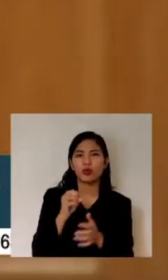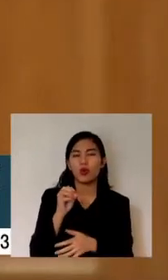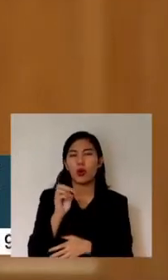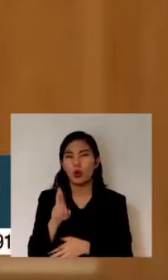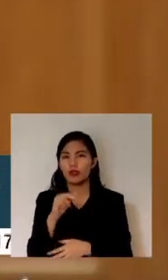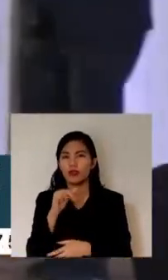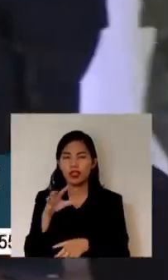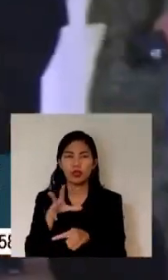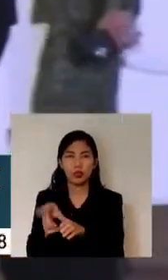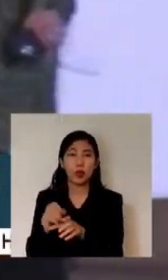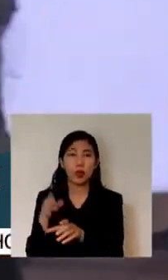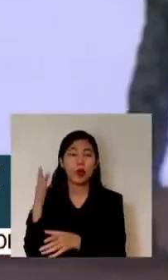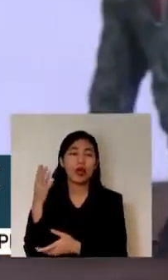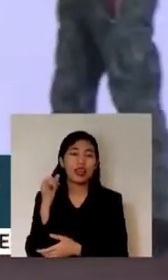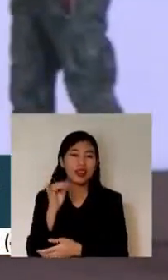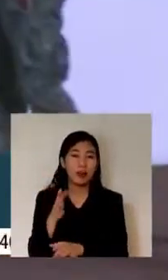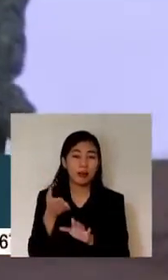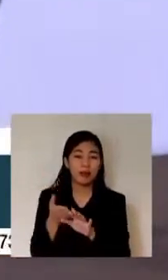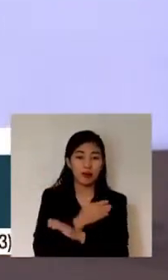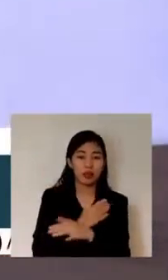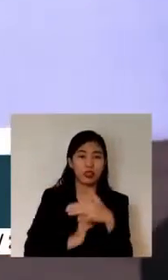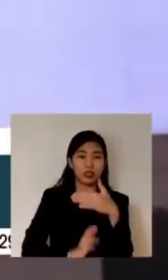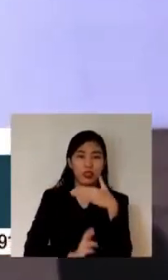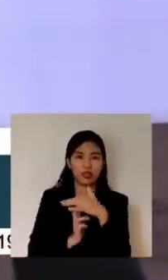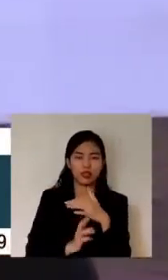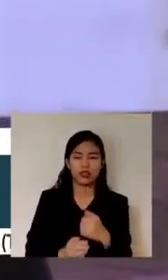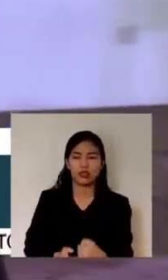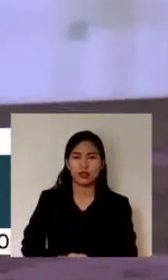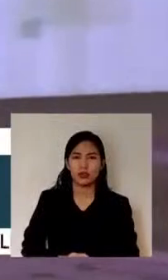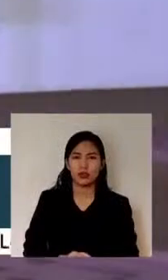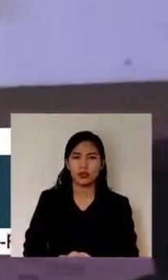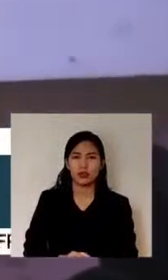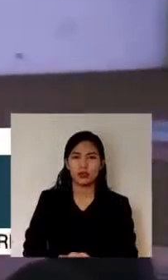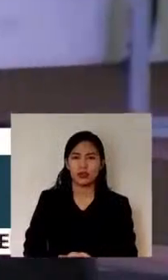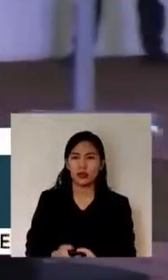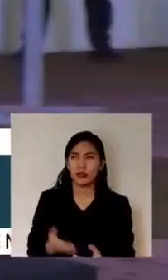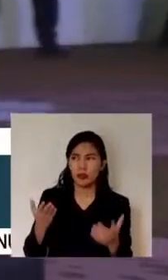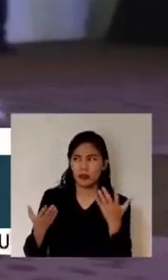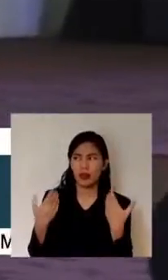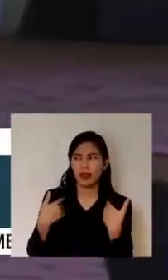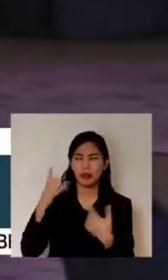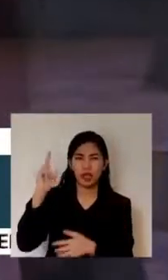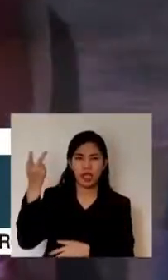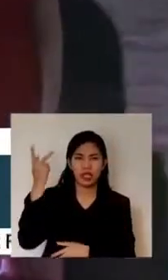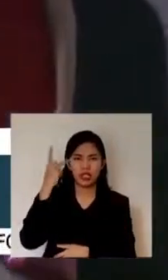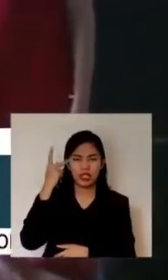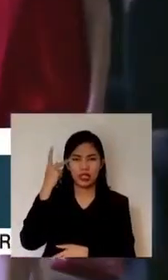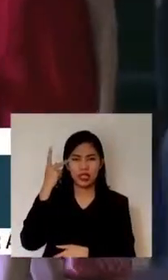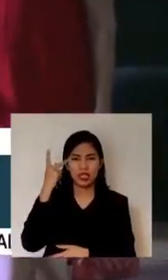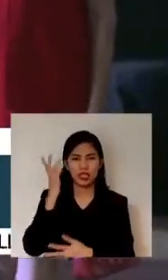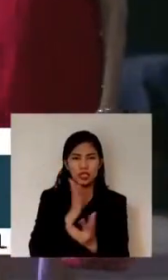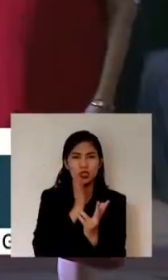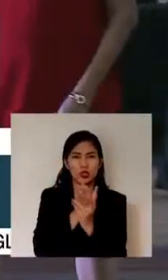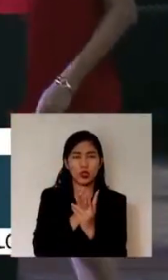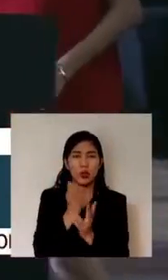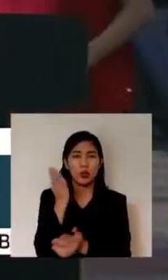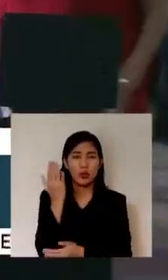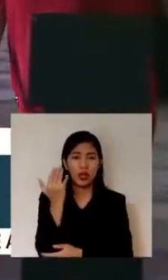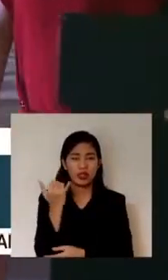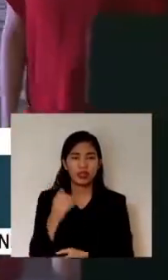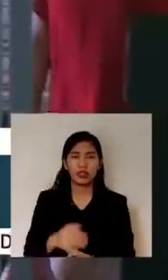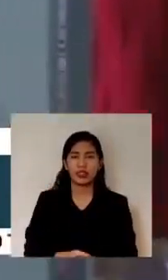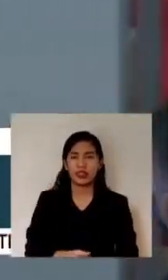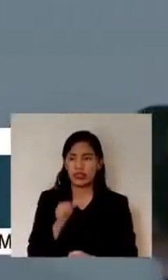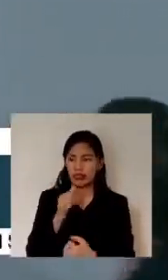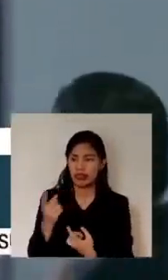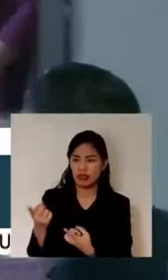her retirement. Ibig sabihin may naging political interference. Kasi obvious ba, hindi naman siya sumasagot na ng telepono